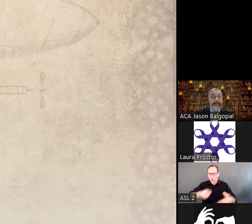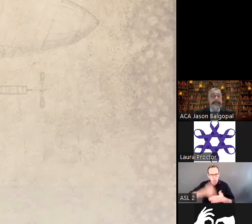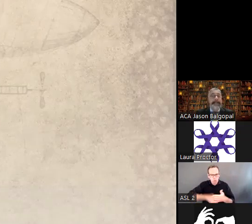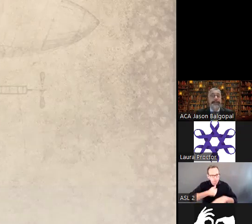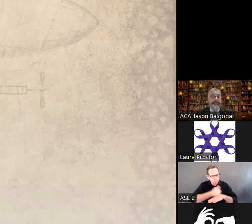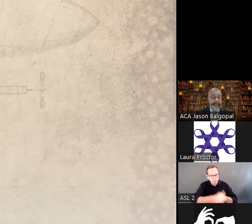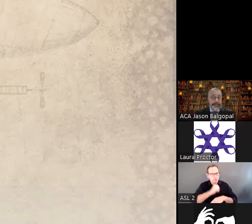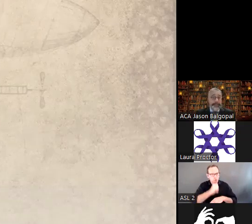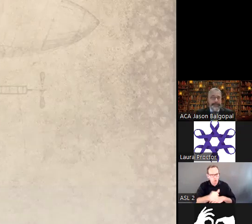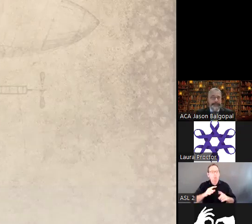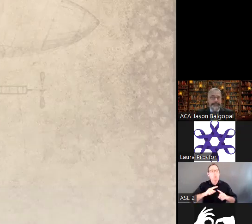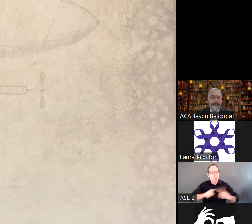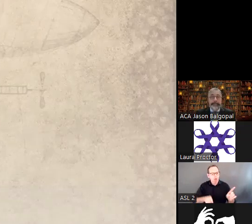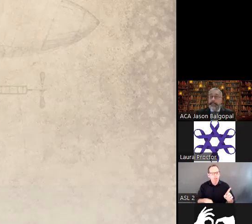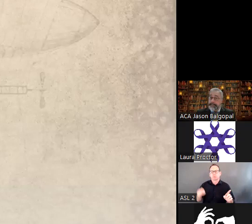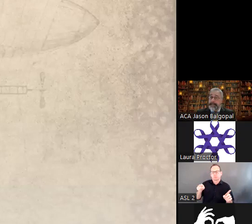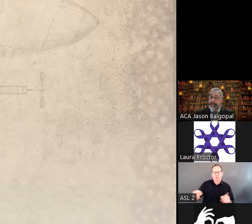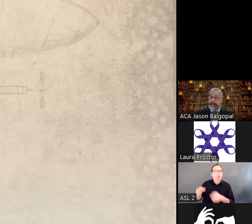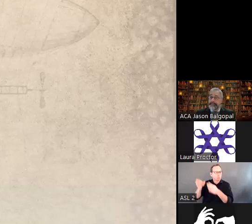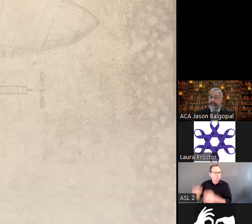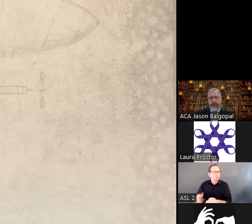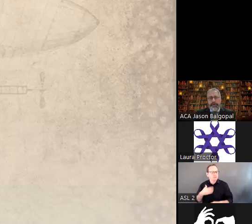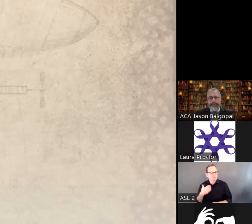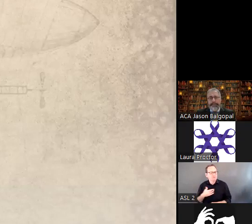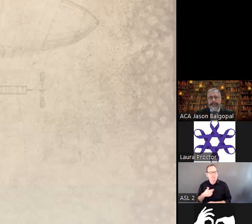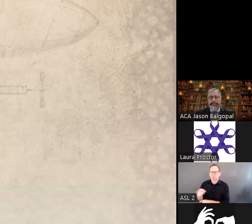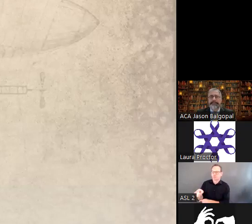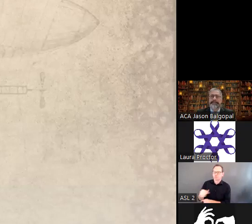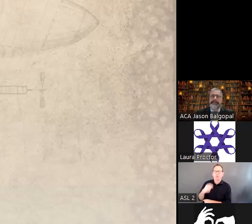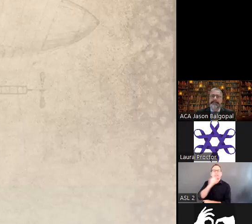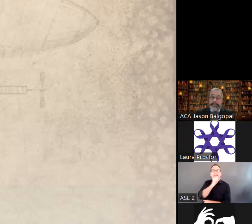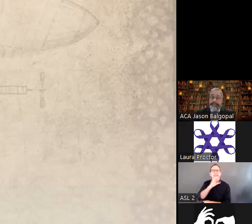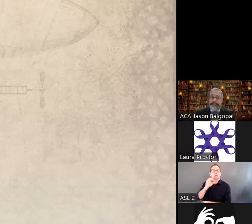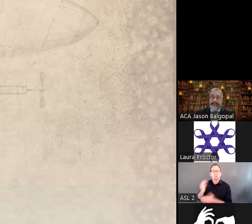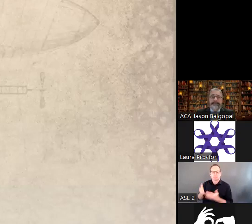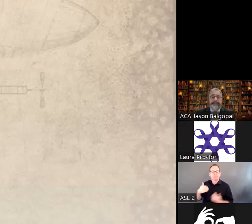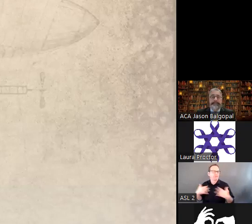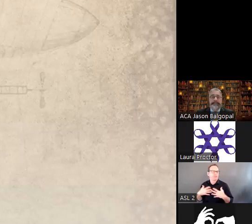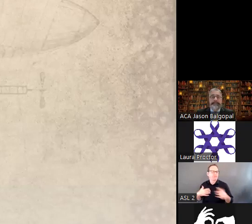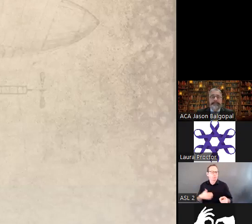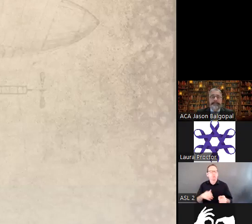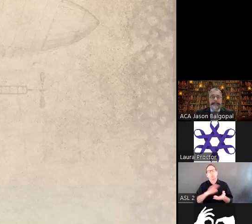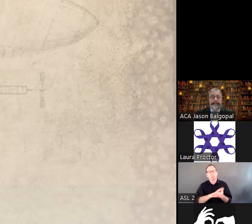defendant yet to enter into a peace bond. It does happen, not always, but it does.